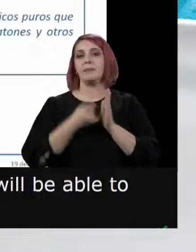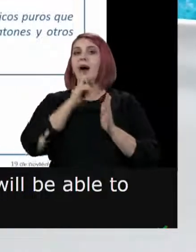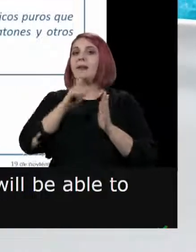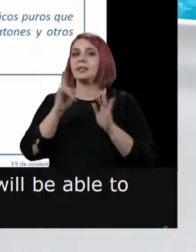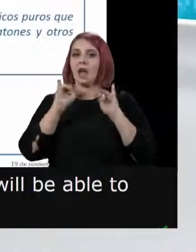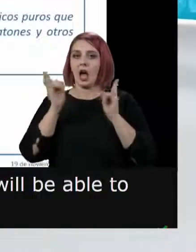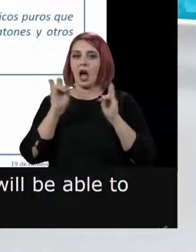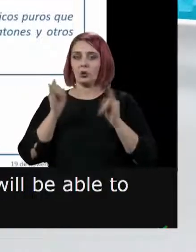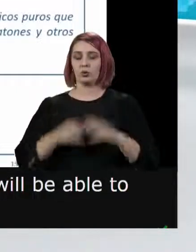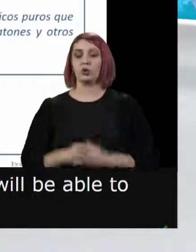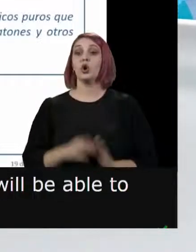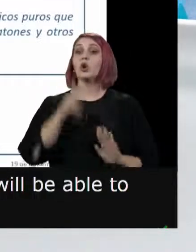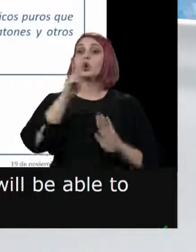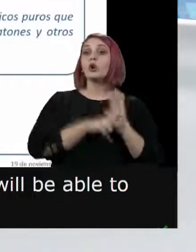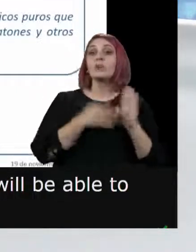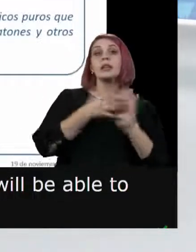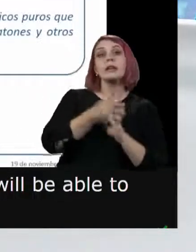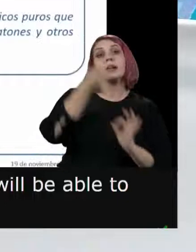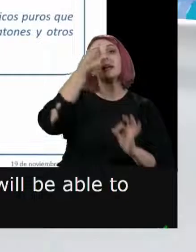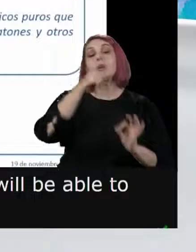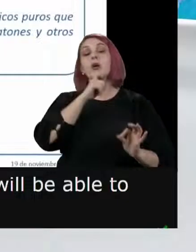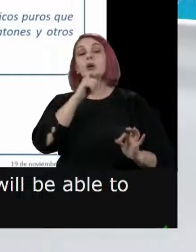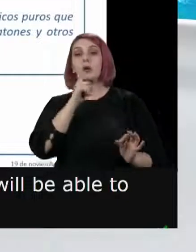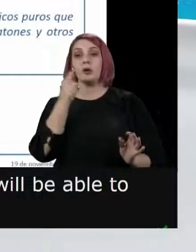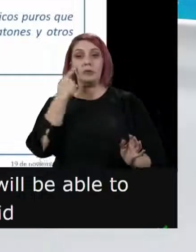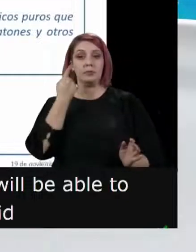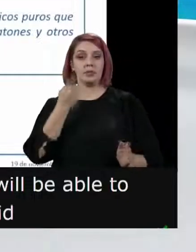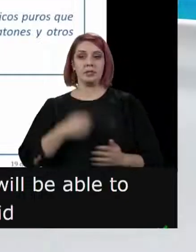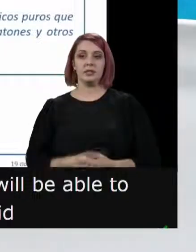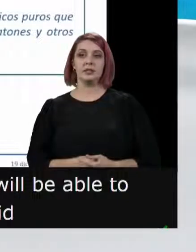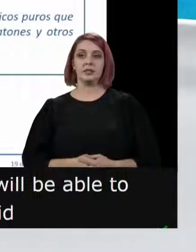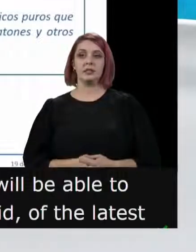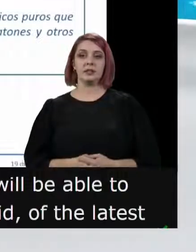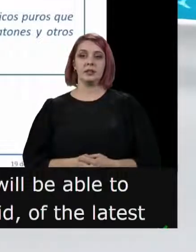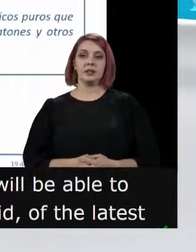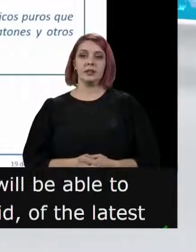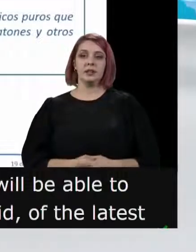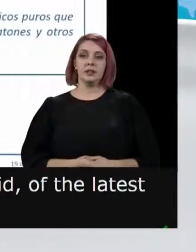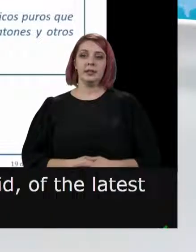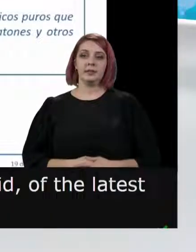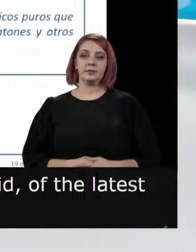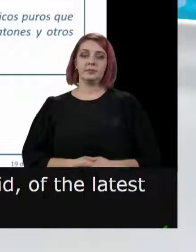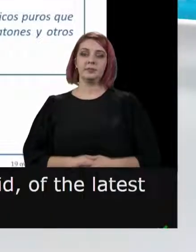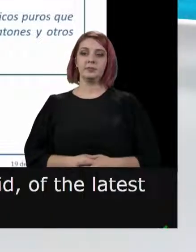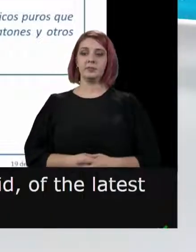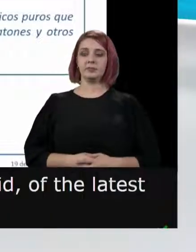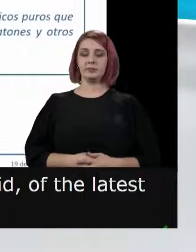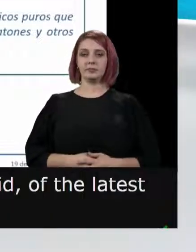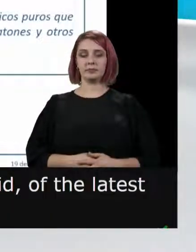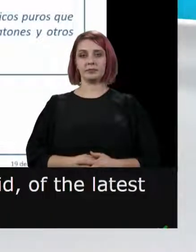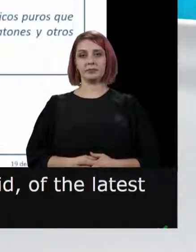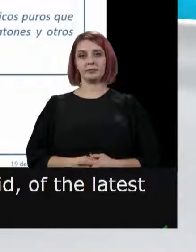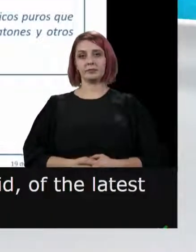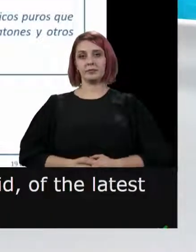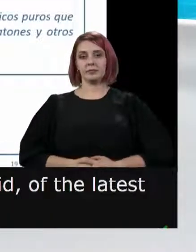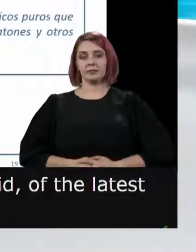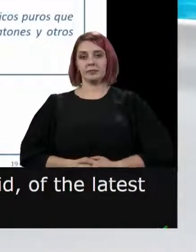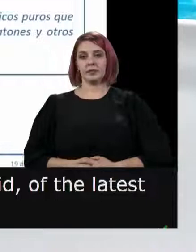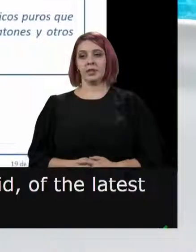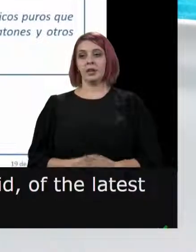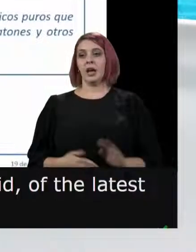at the latest, in July 1st, 2021, all of the manufacturers of electrical vehicles